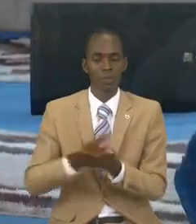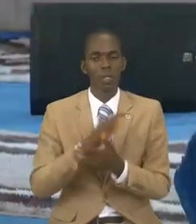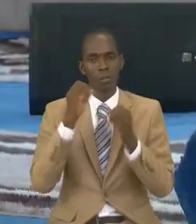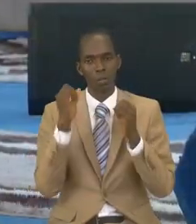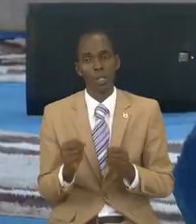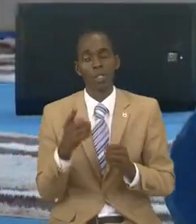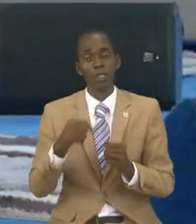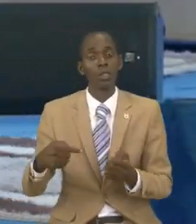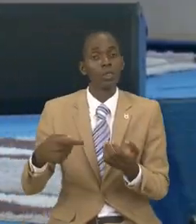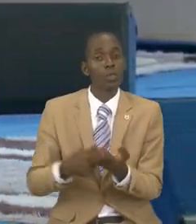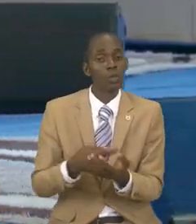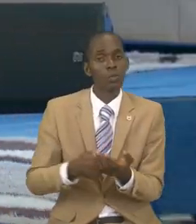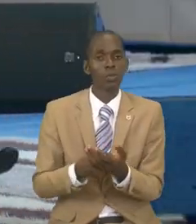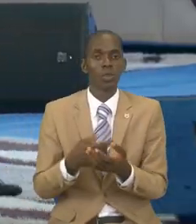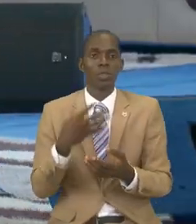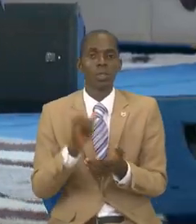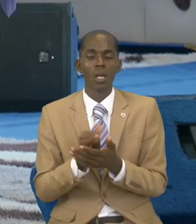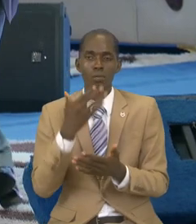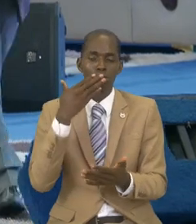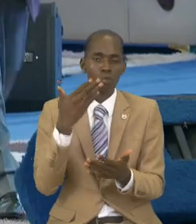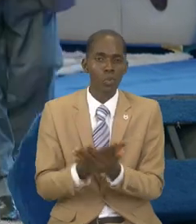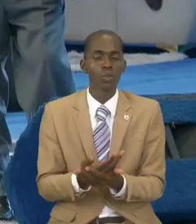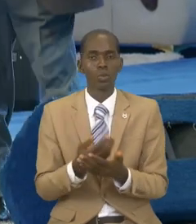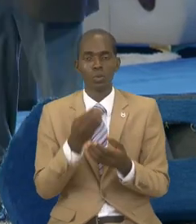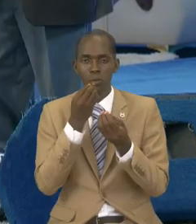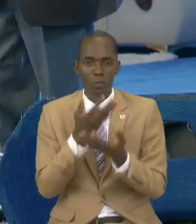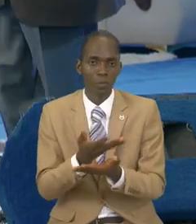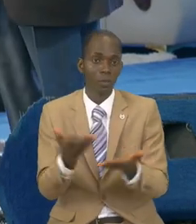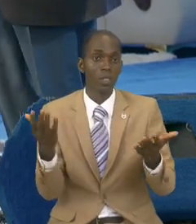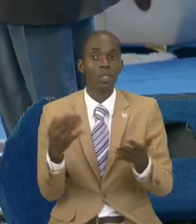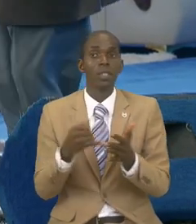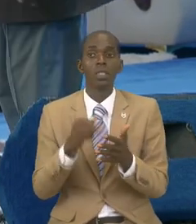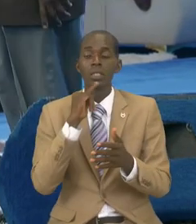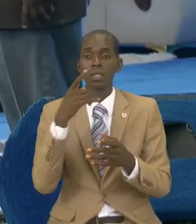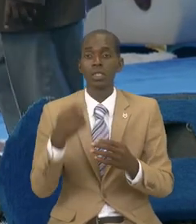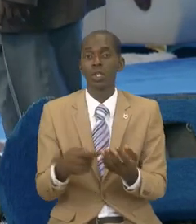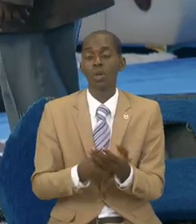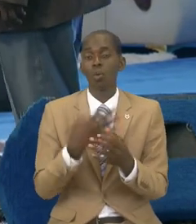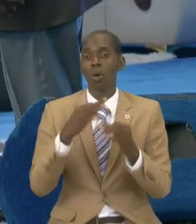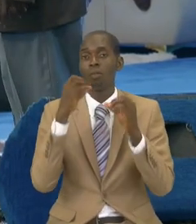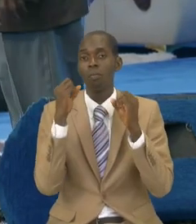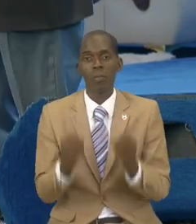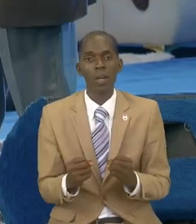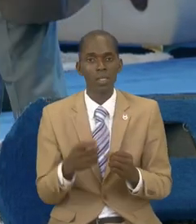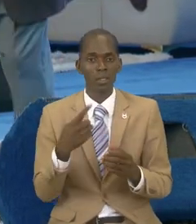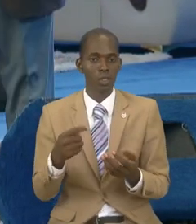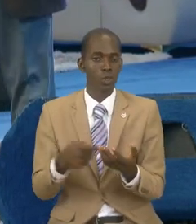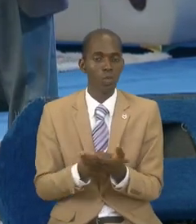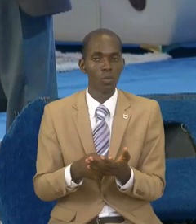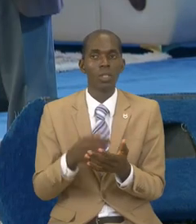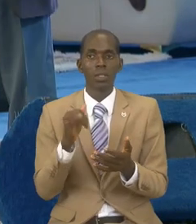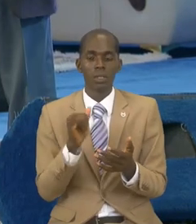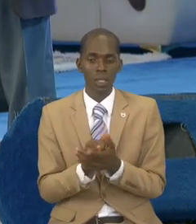gospel or the glad news of the supernatural is the gospel of power. The gospel comes with power.